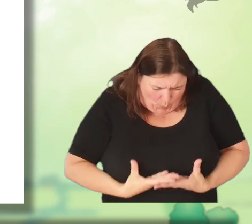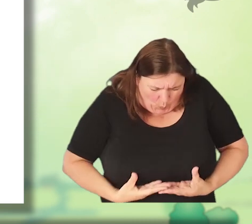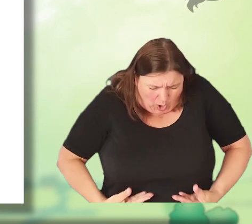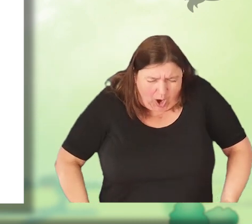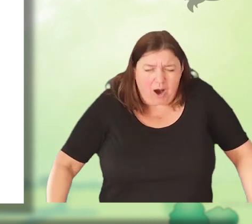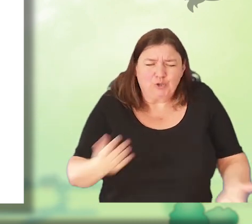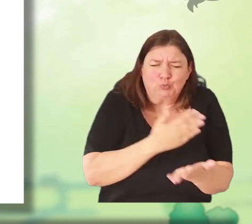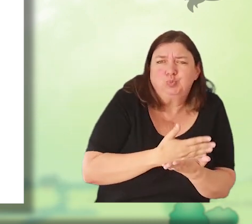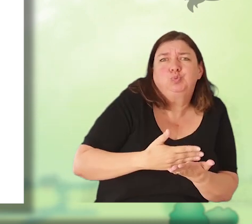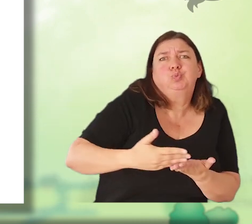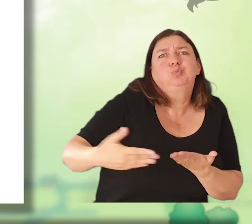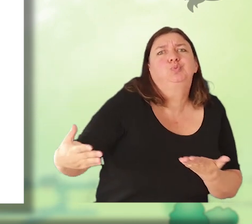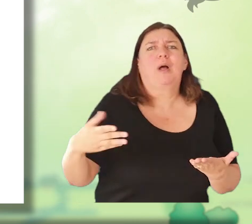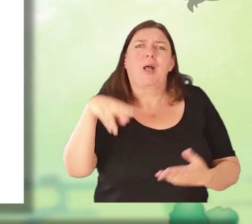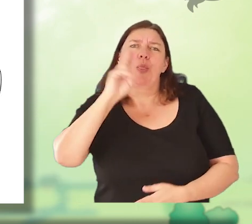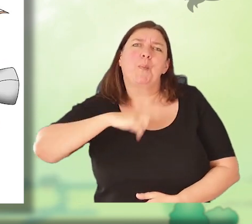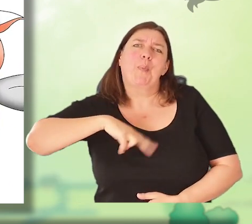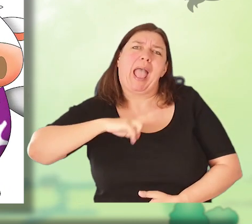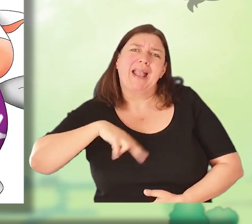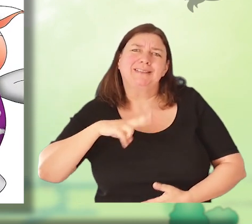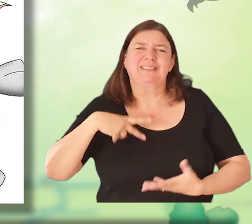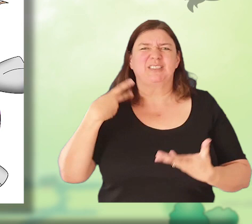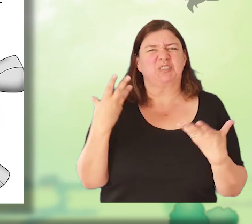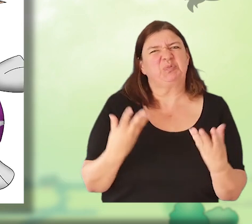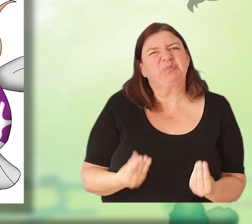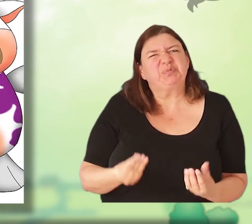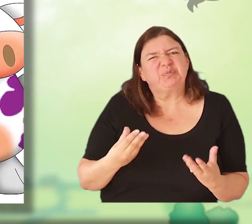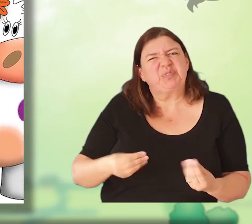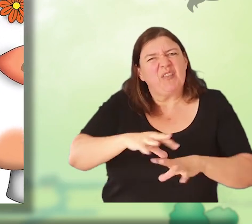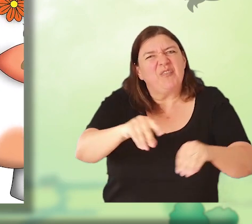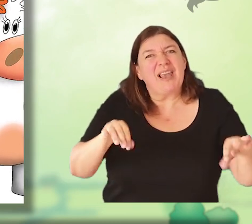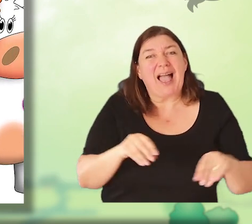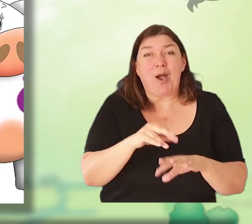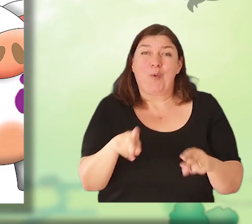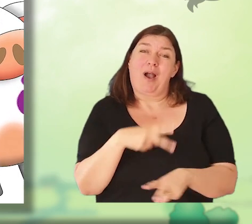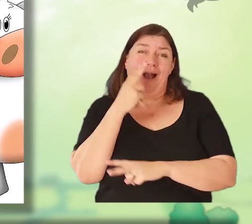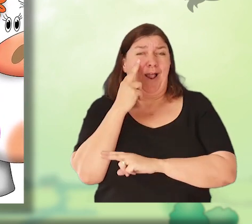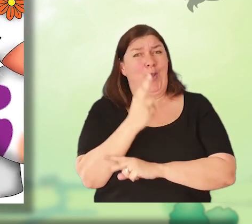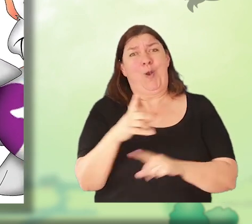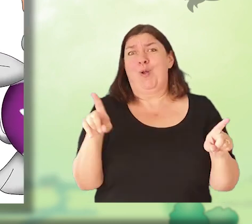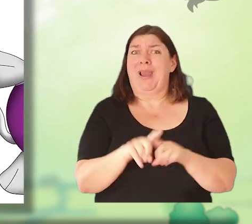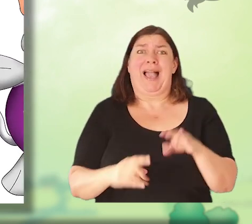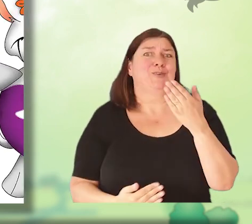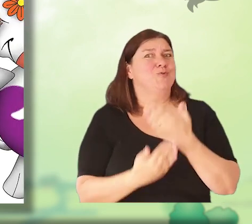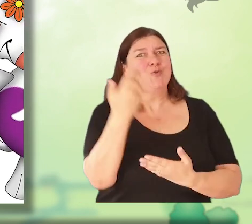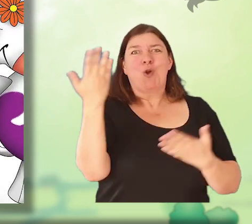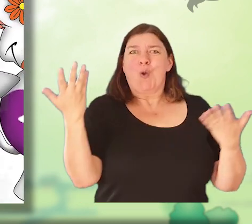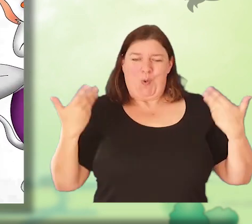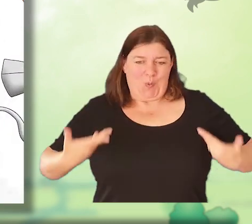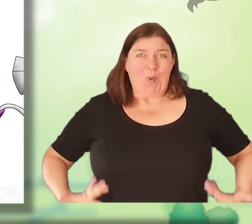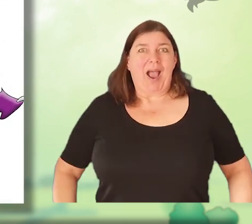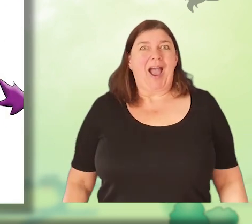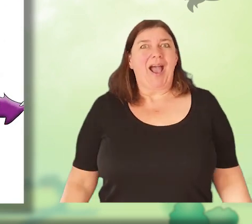rain has washed away all the paint, flour and goo, leaving my fur all clean and sparkling like